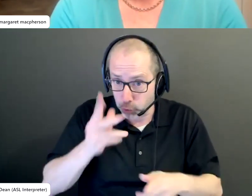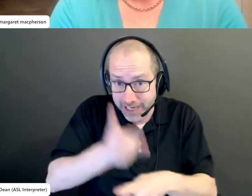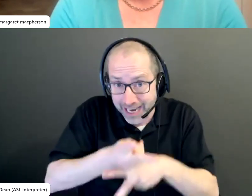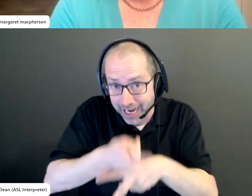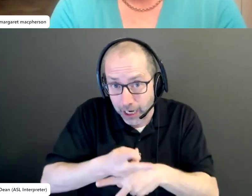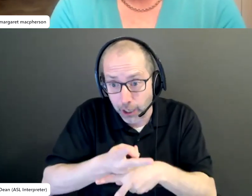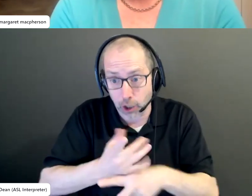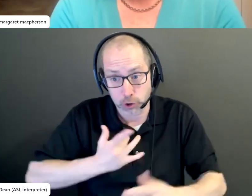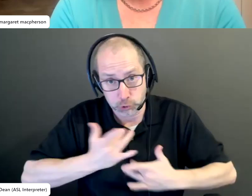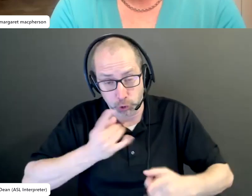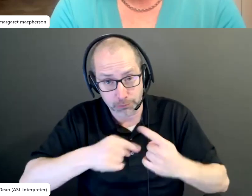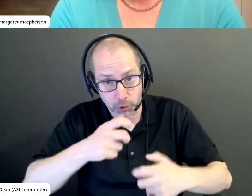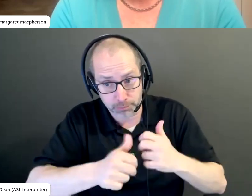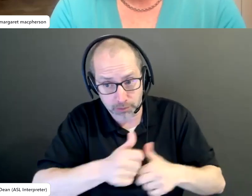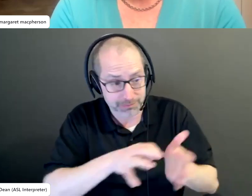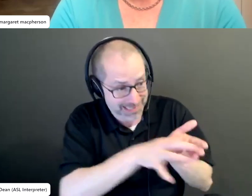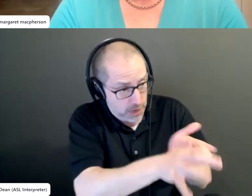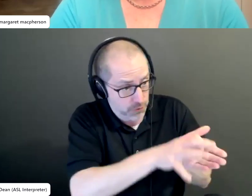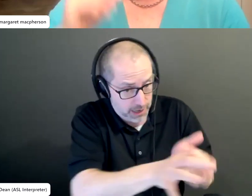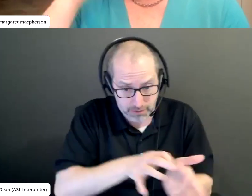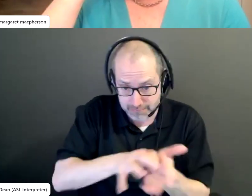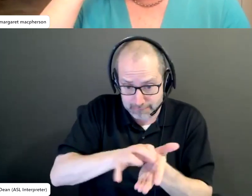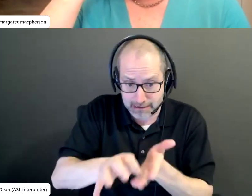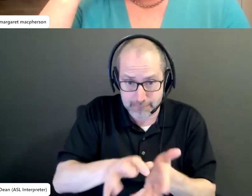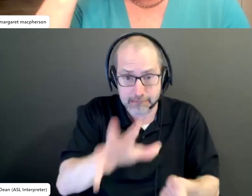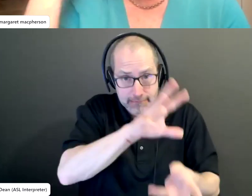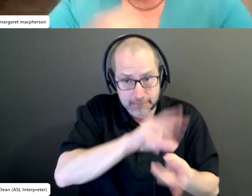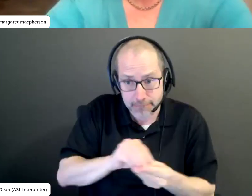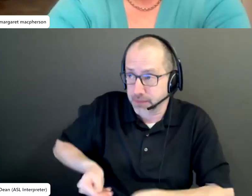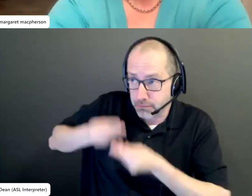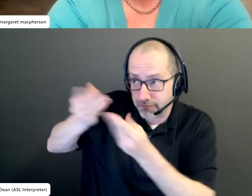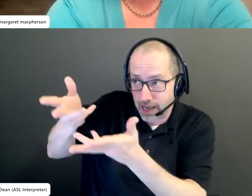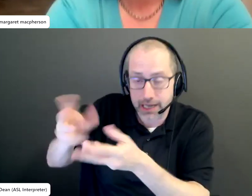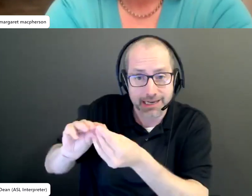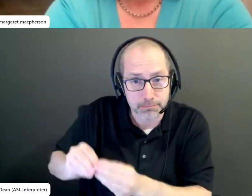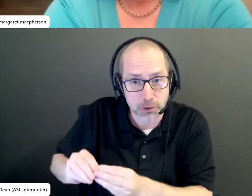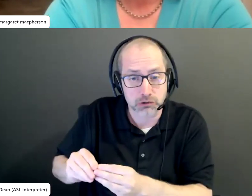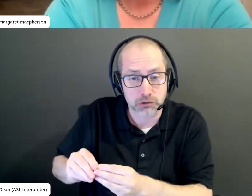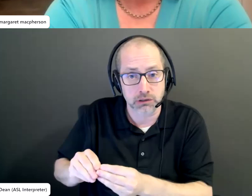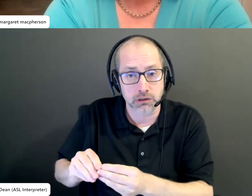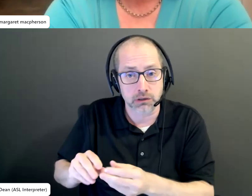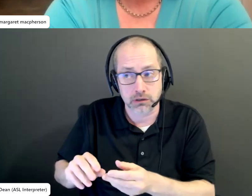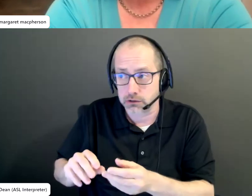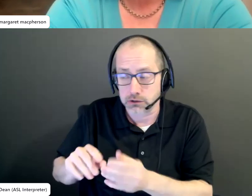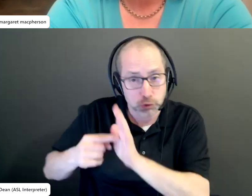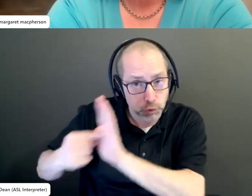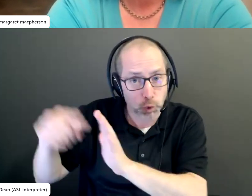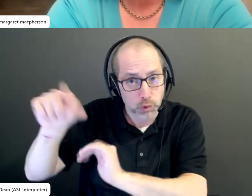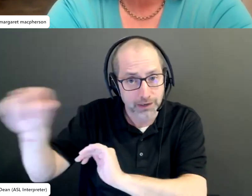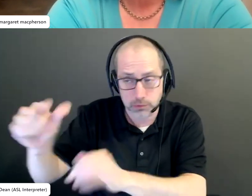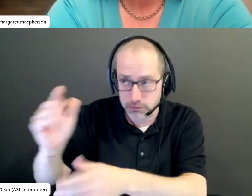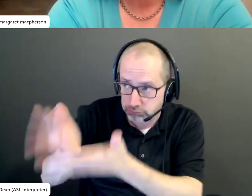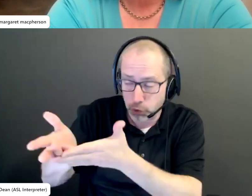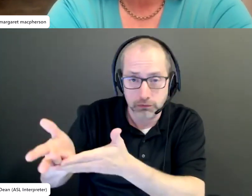is important to provide numbers and interests and do activities that reflect not only